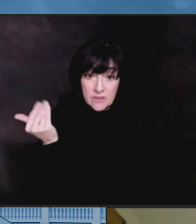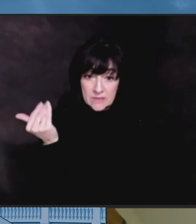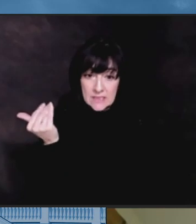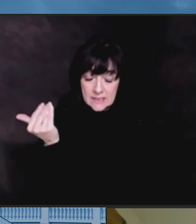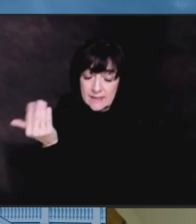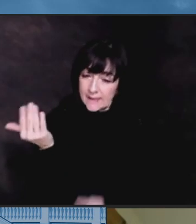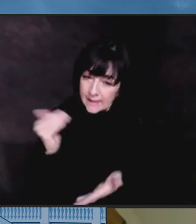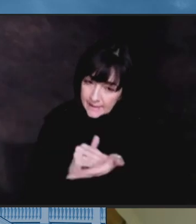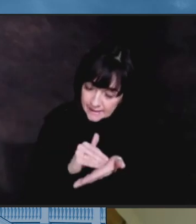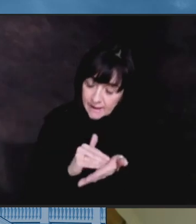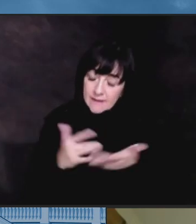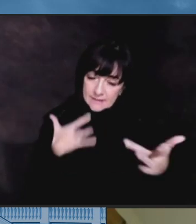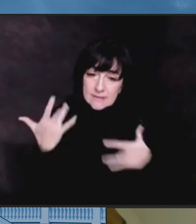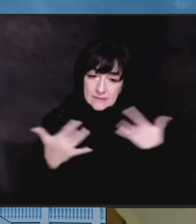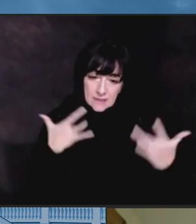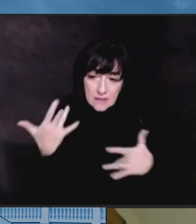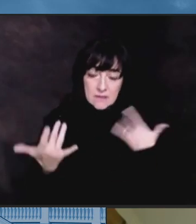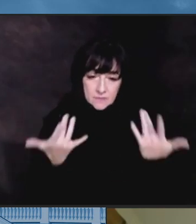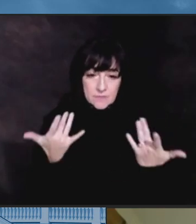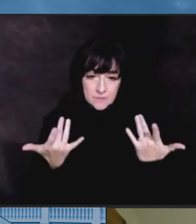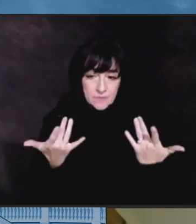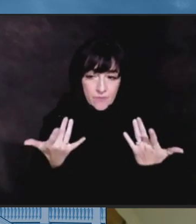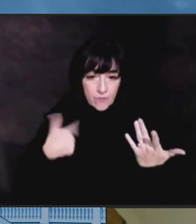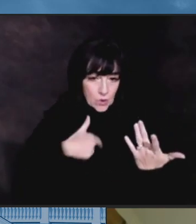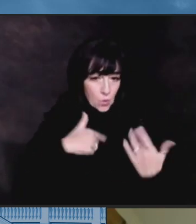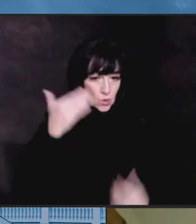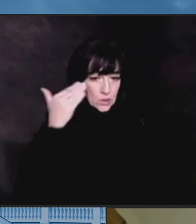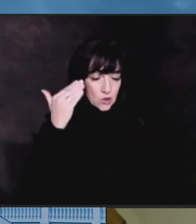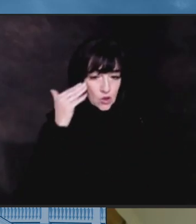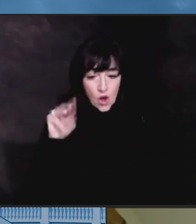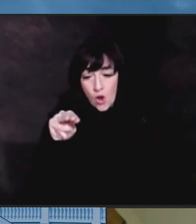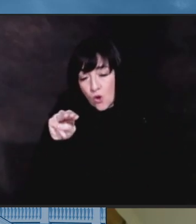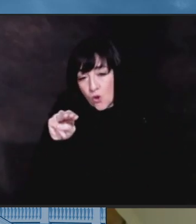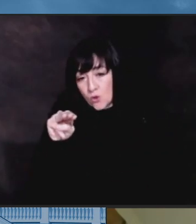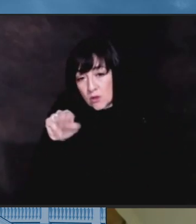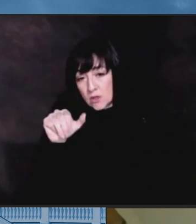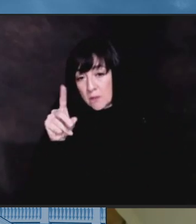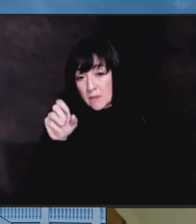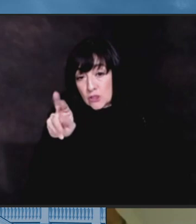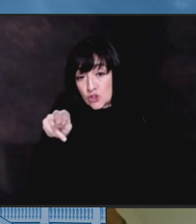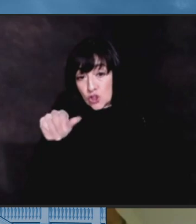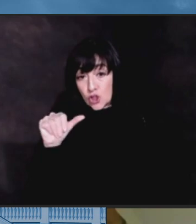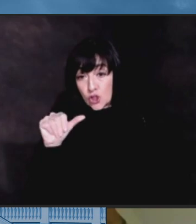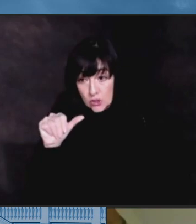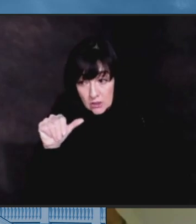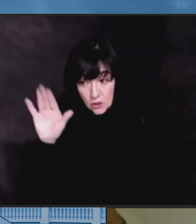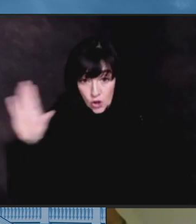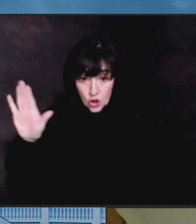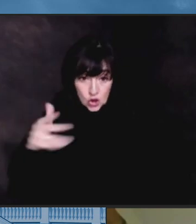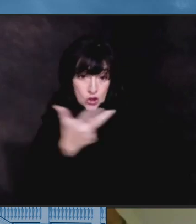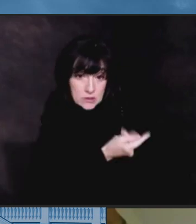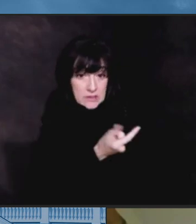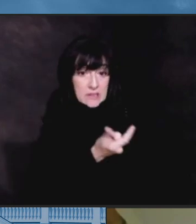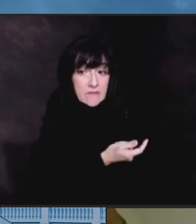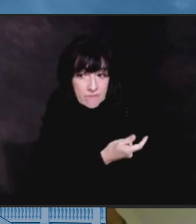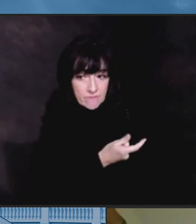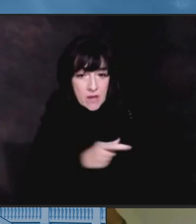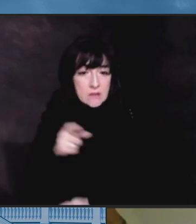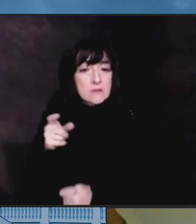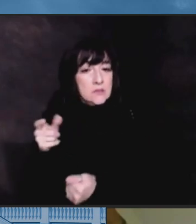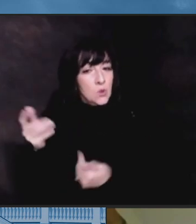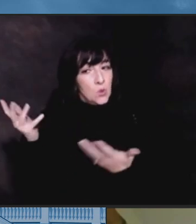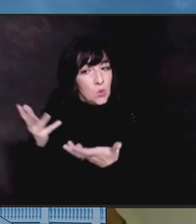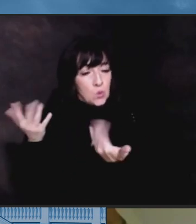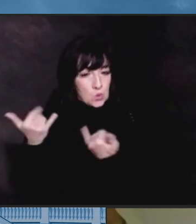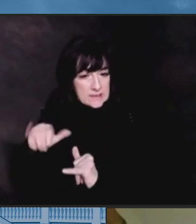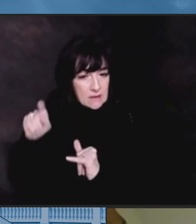really excited. We also know that the Moderna vaccine is also soon to be going through that same FDA